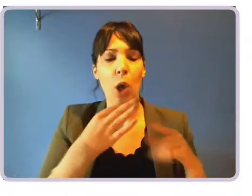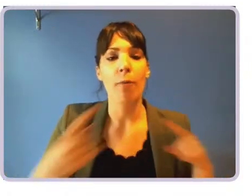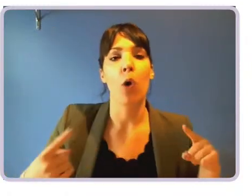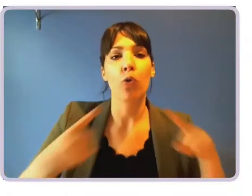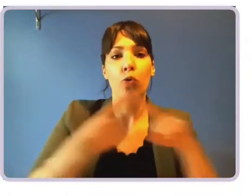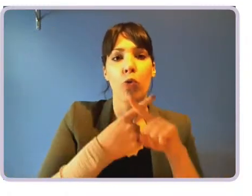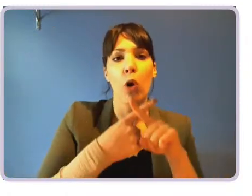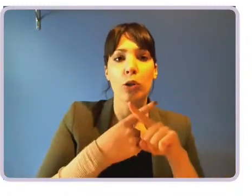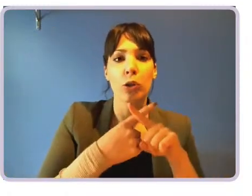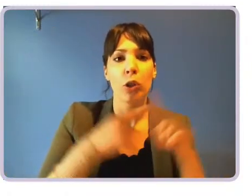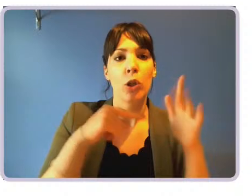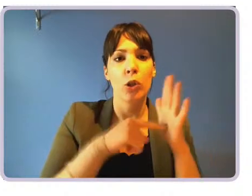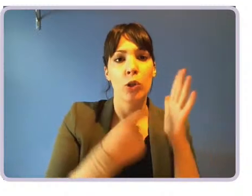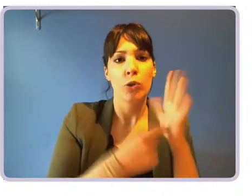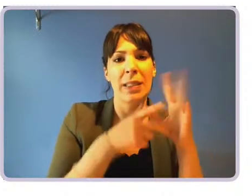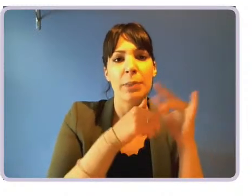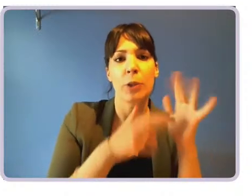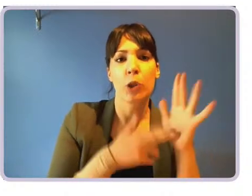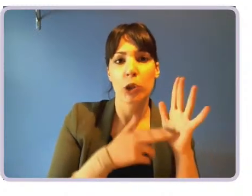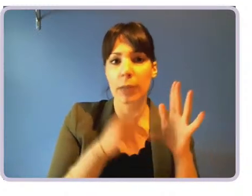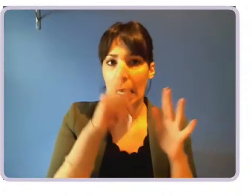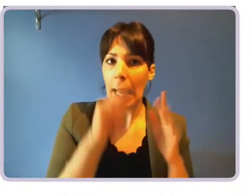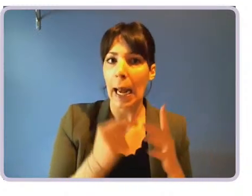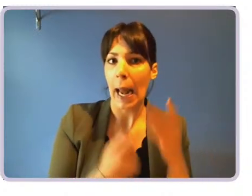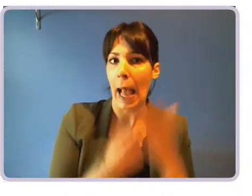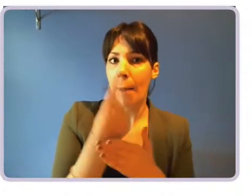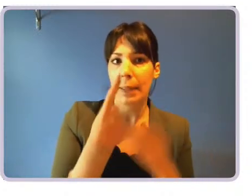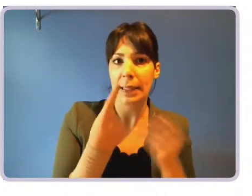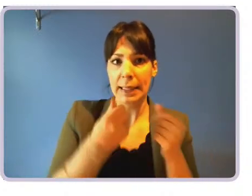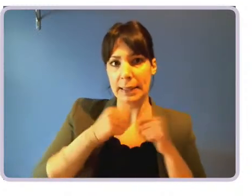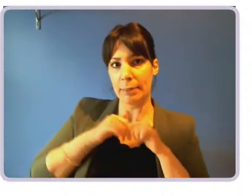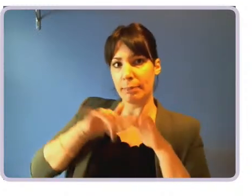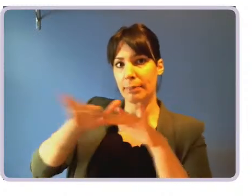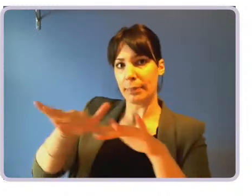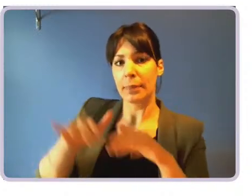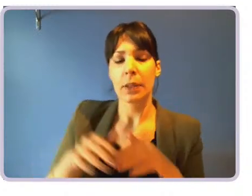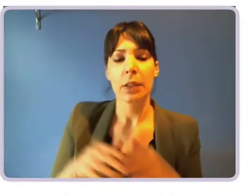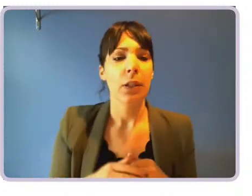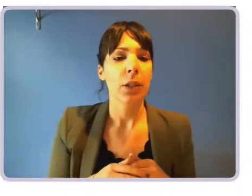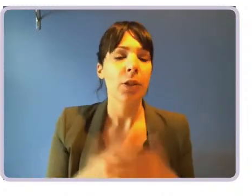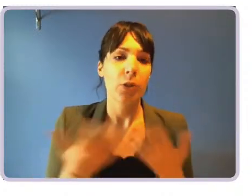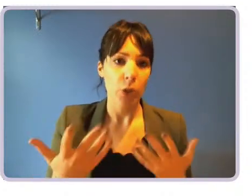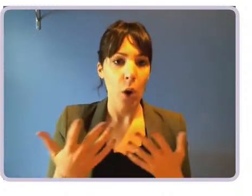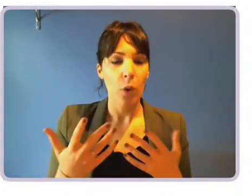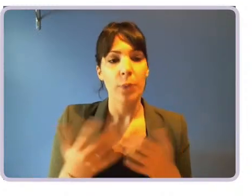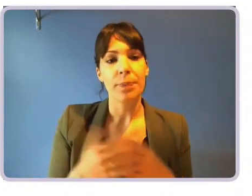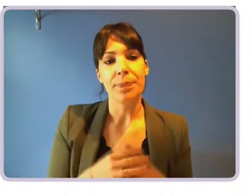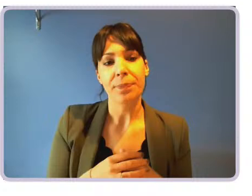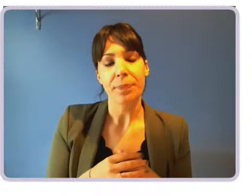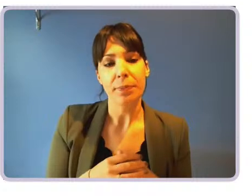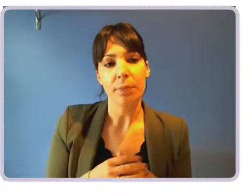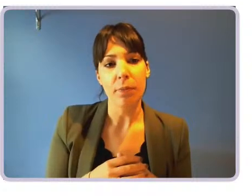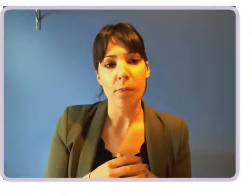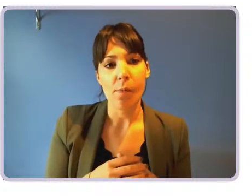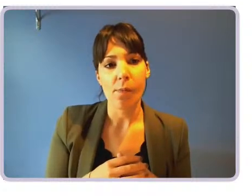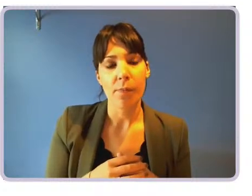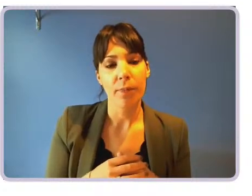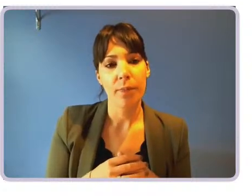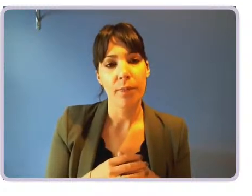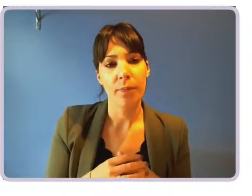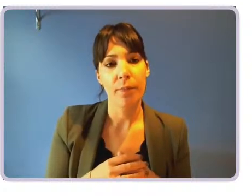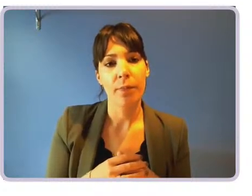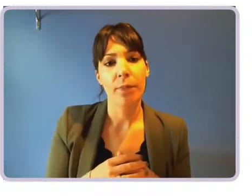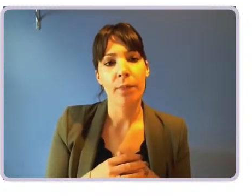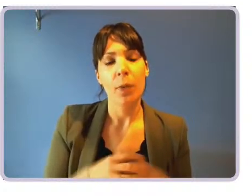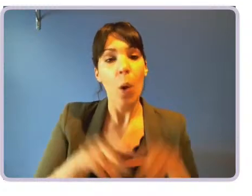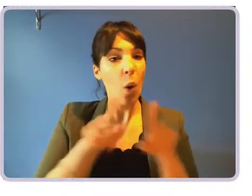I think with the, I'll come to health worker infections in a second and the worries about that. We're also very concerned about